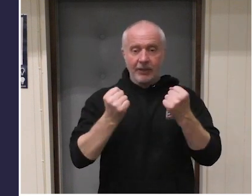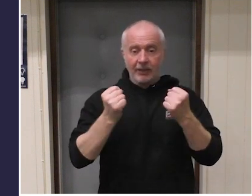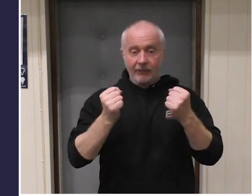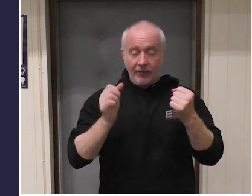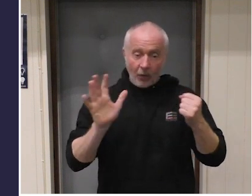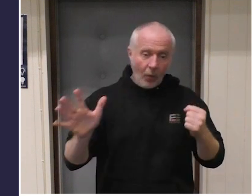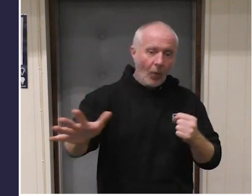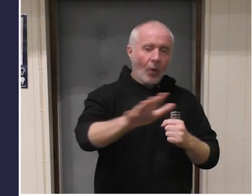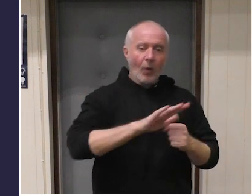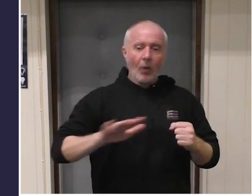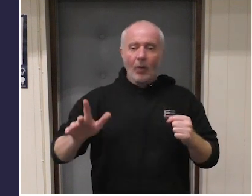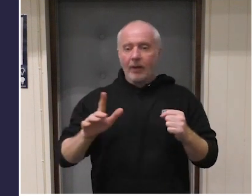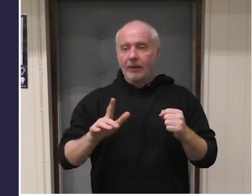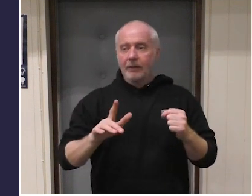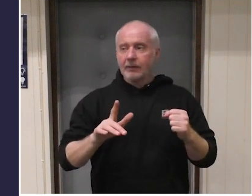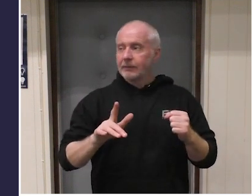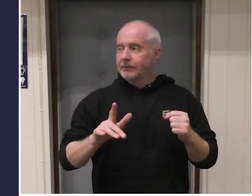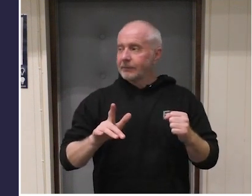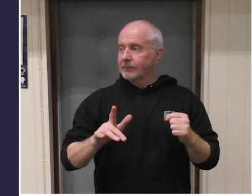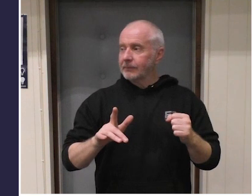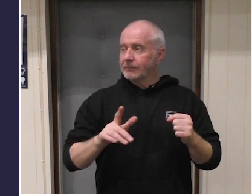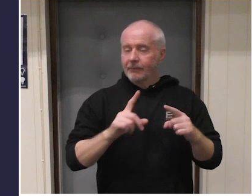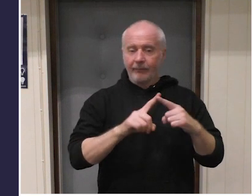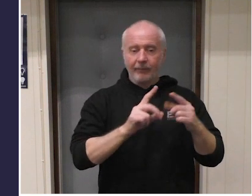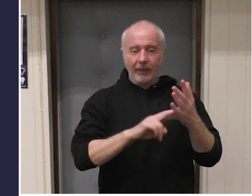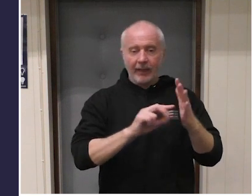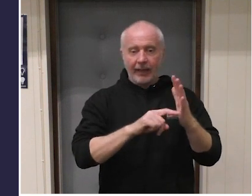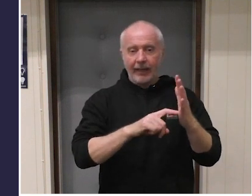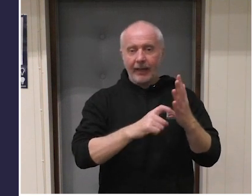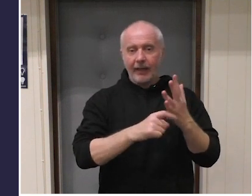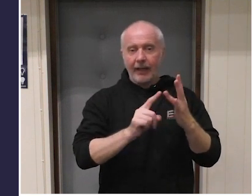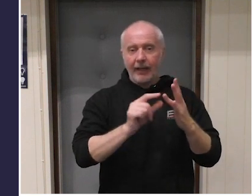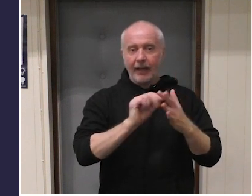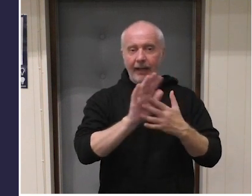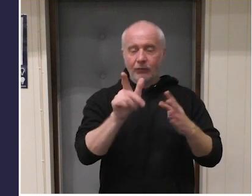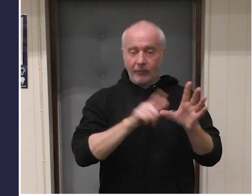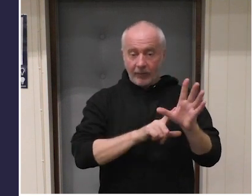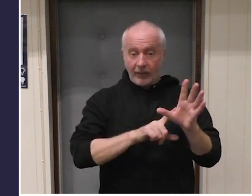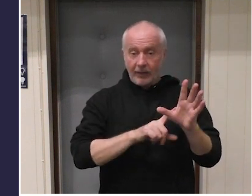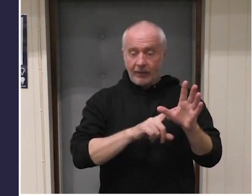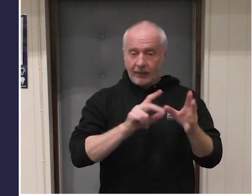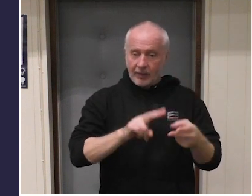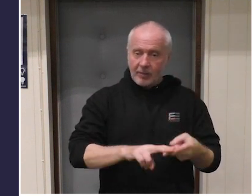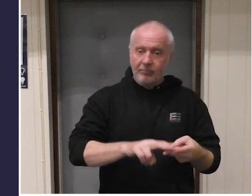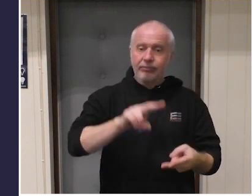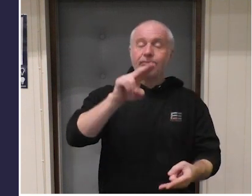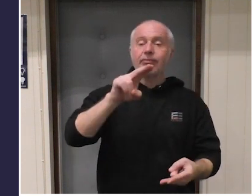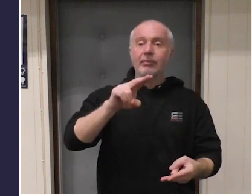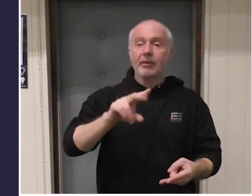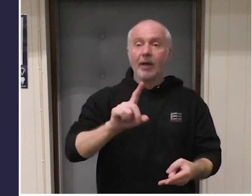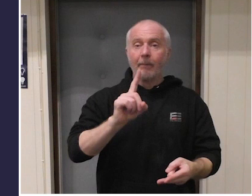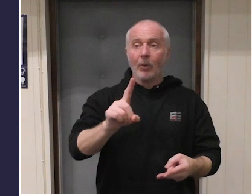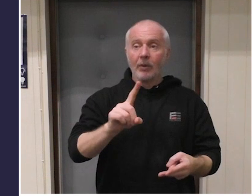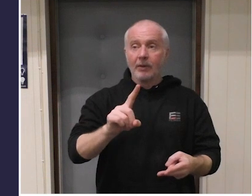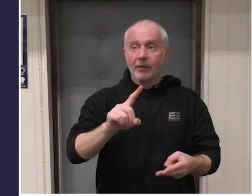increases, but Total energy of the universe. Sorry, entropy. Sorry, not energy. Right, Sorry. yeah. But although the